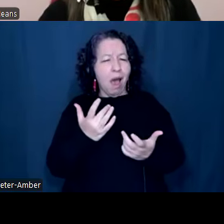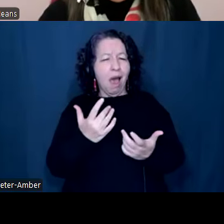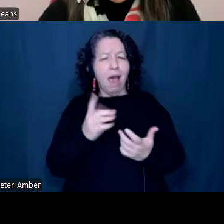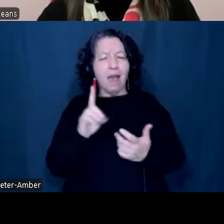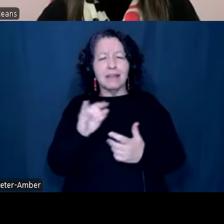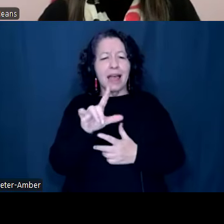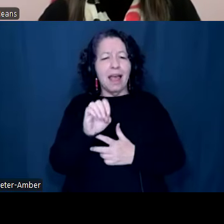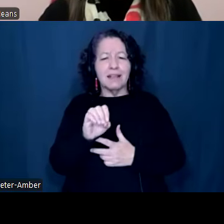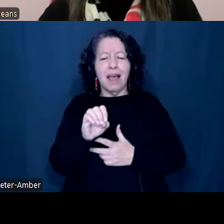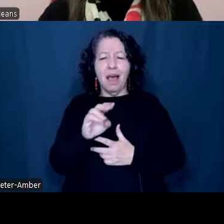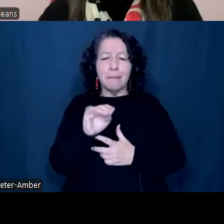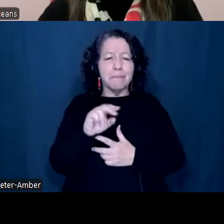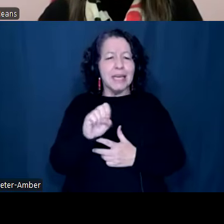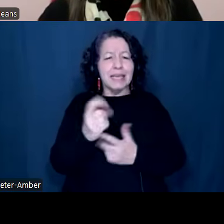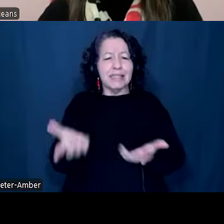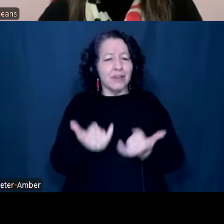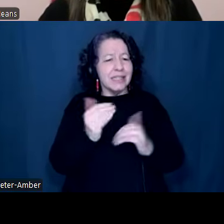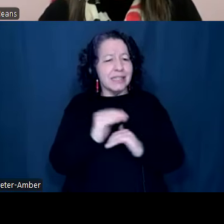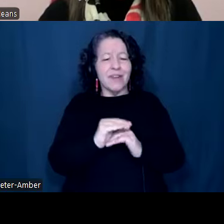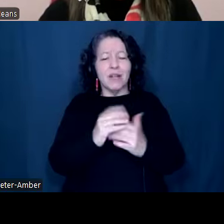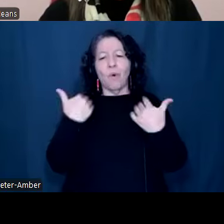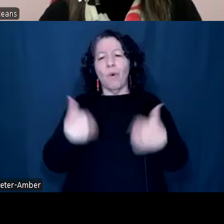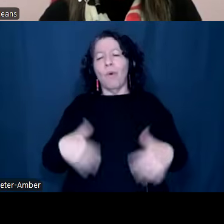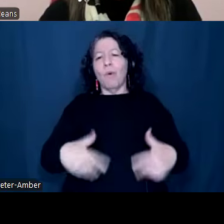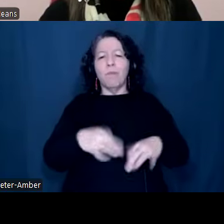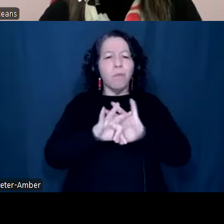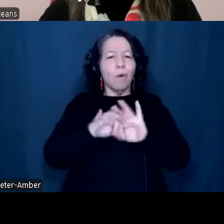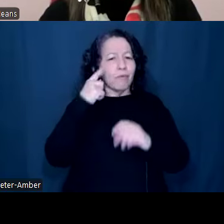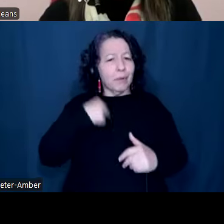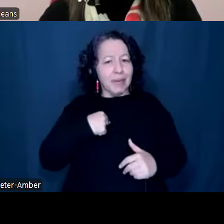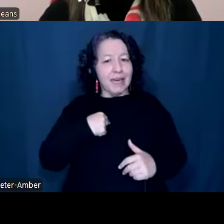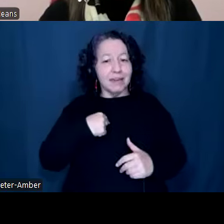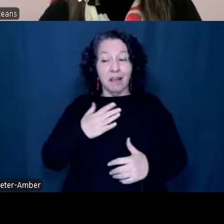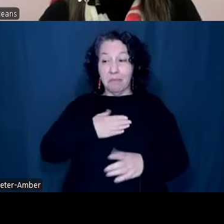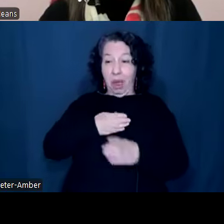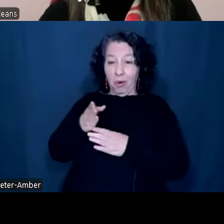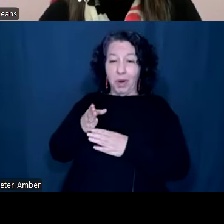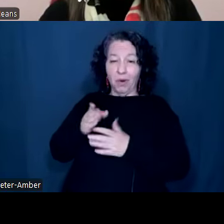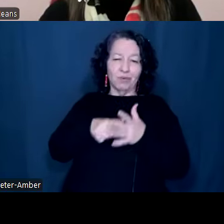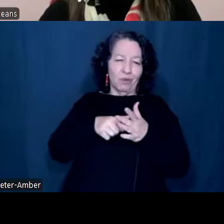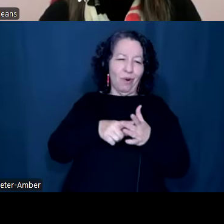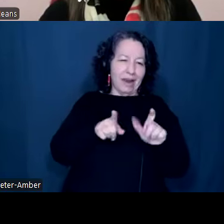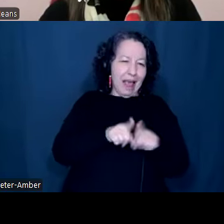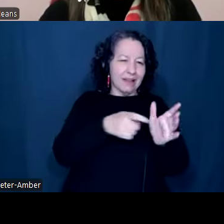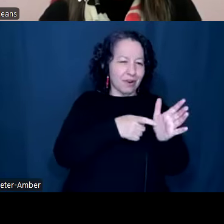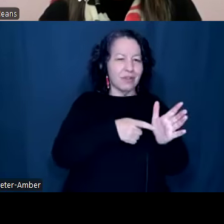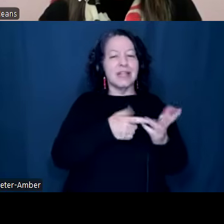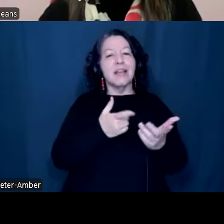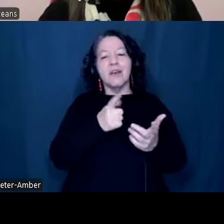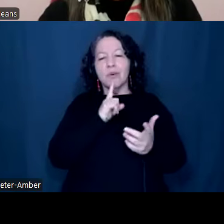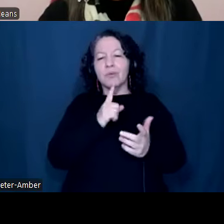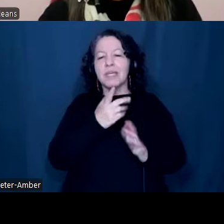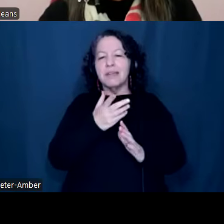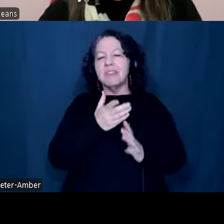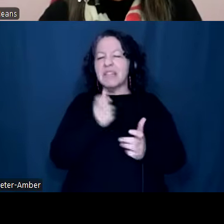me. I began my career as an archaeologist not long after NAGPRA passed in